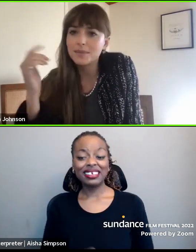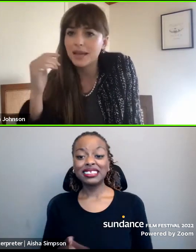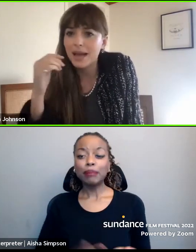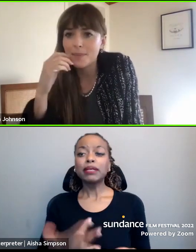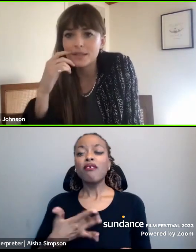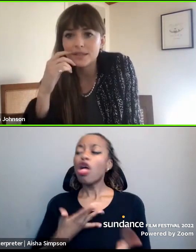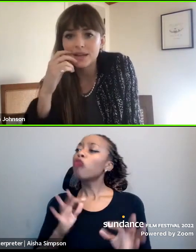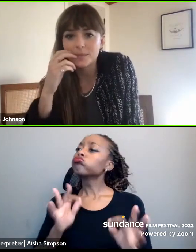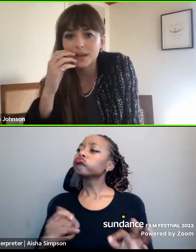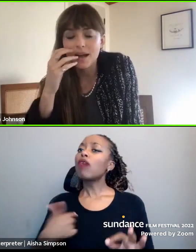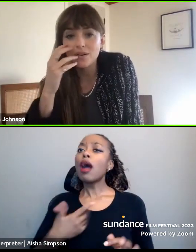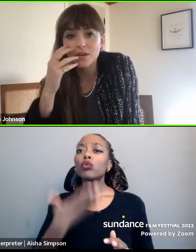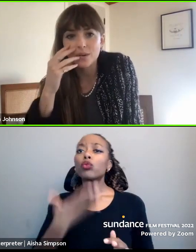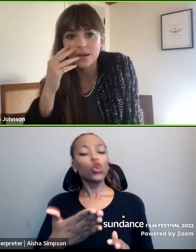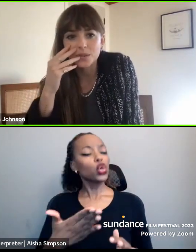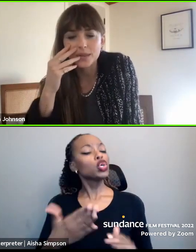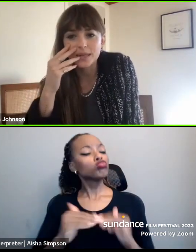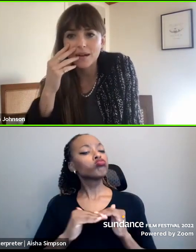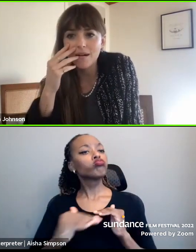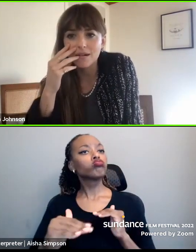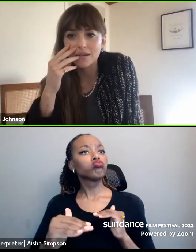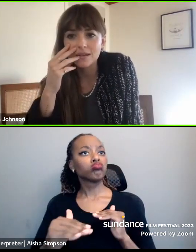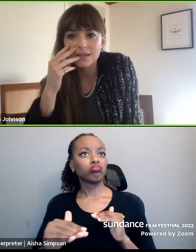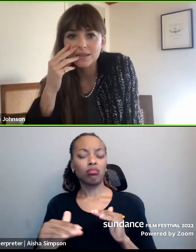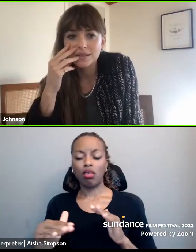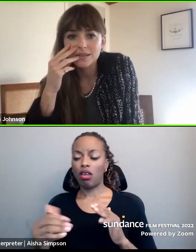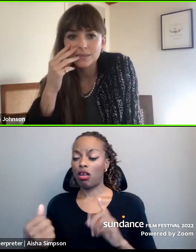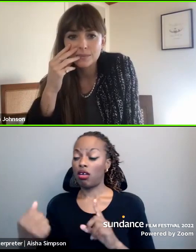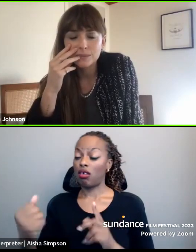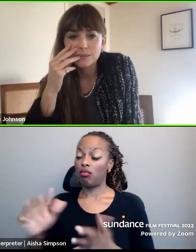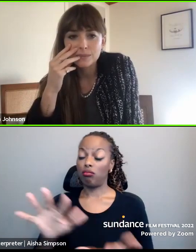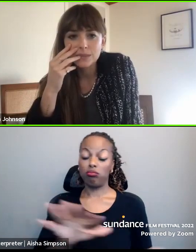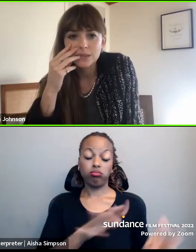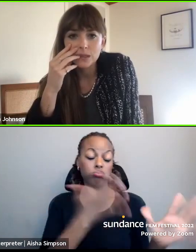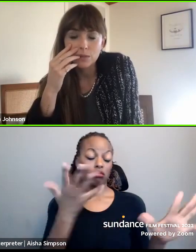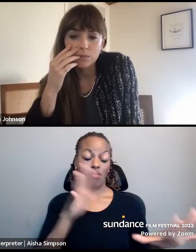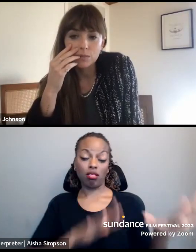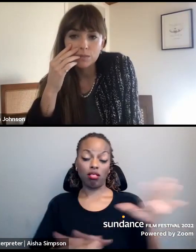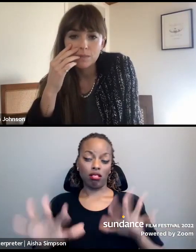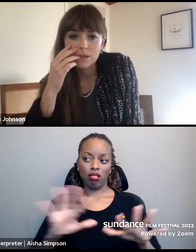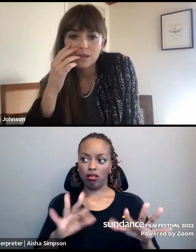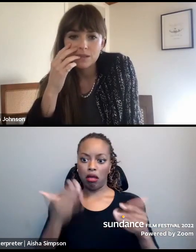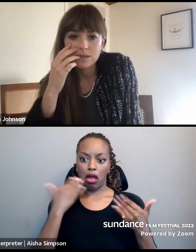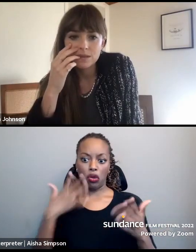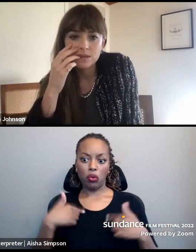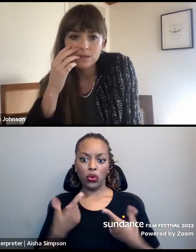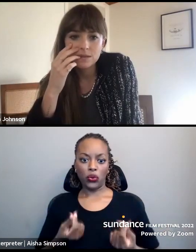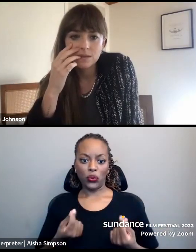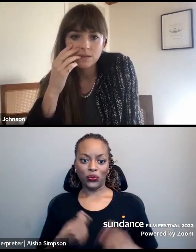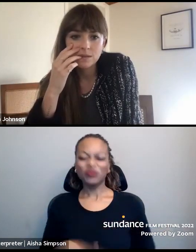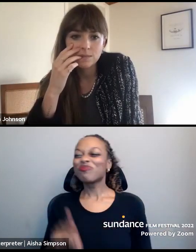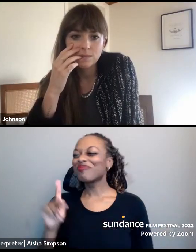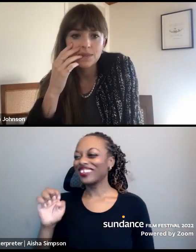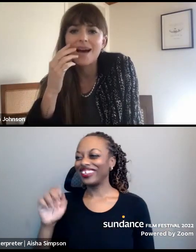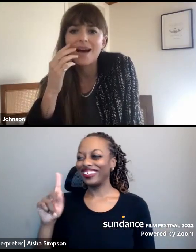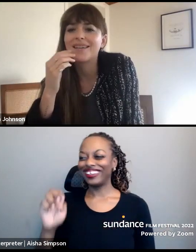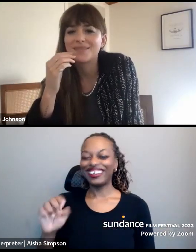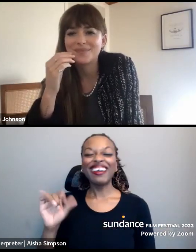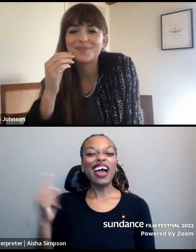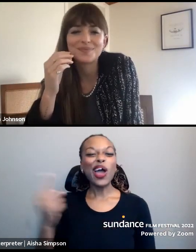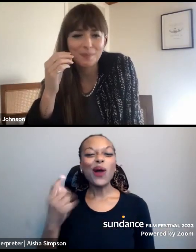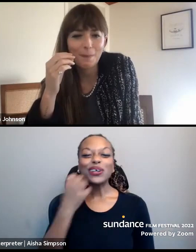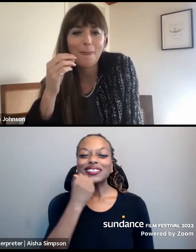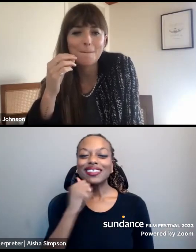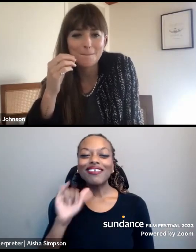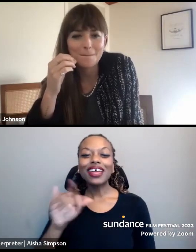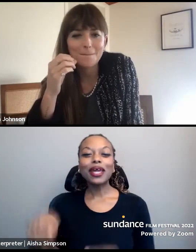then something happens and I'm like, I don't know what I'm doing at all. So I always love that about Diane Keaton, yeah,